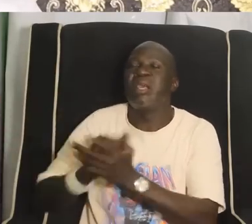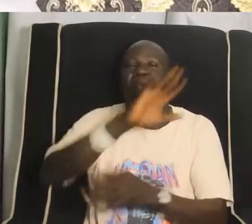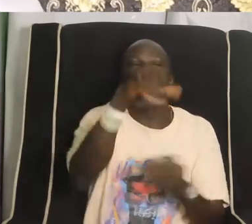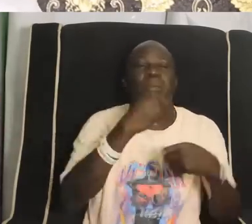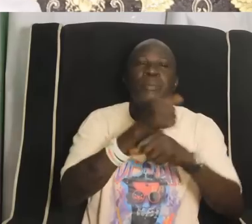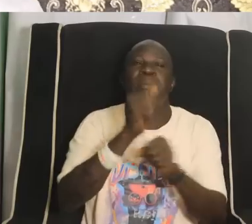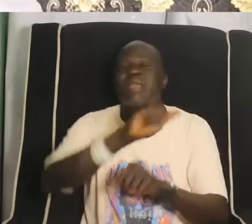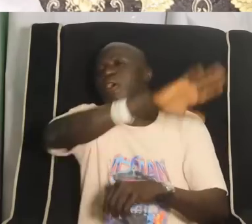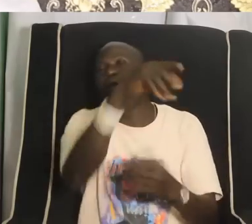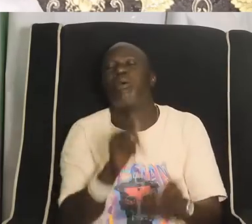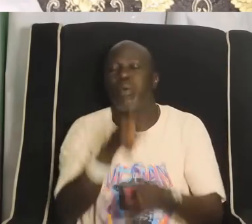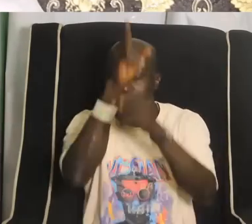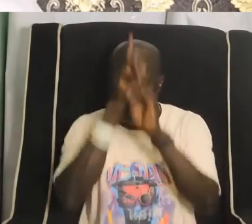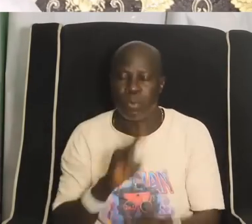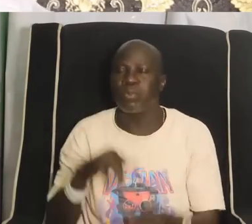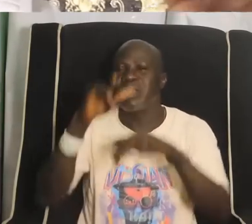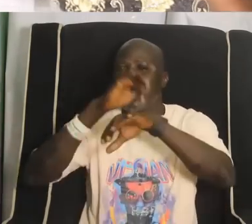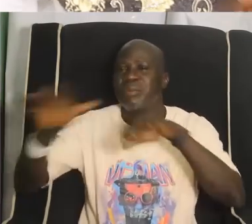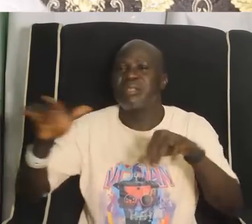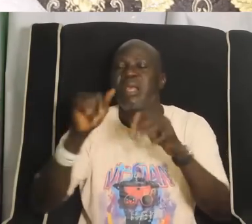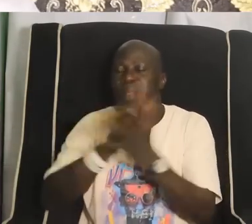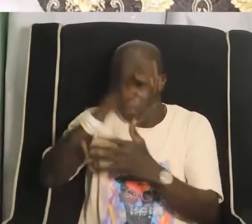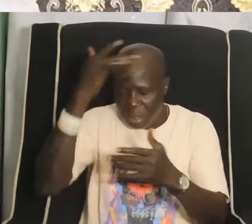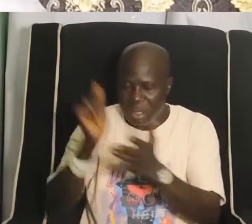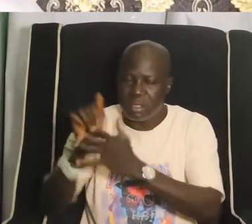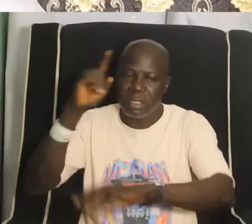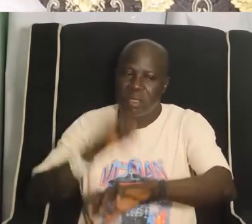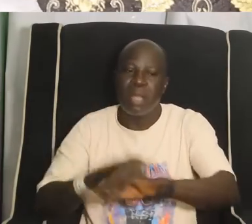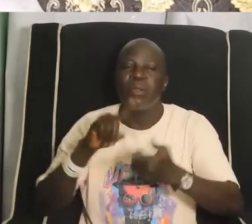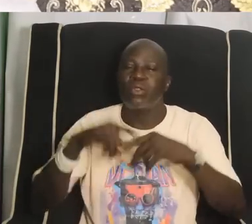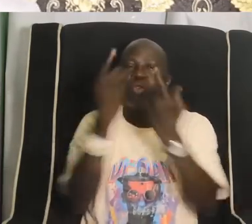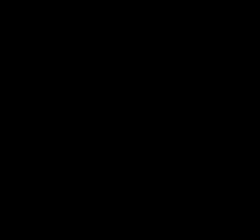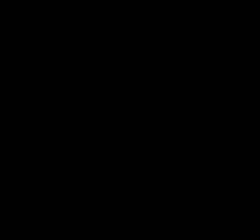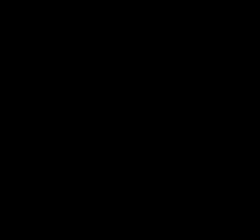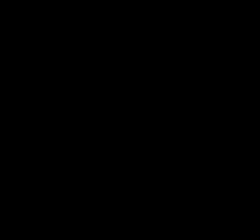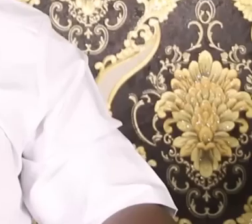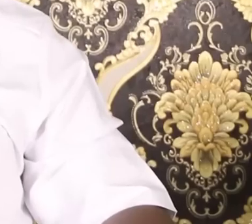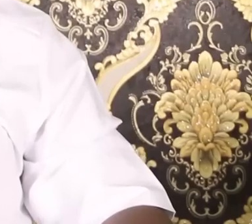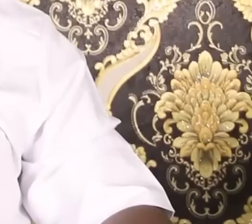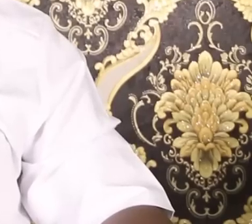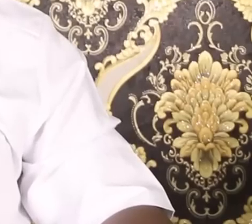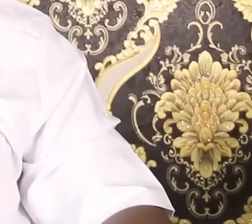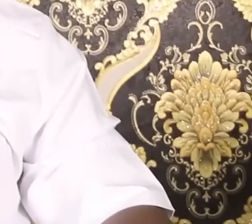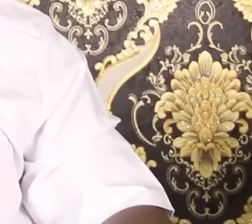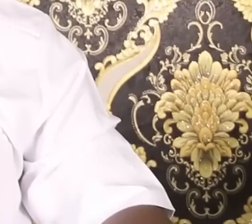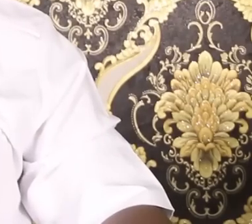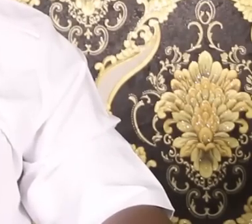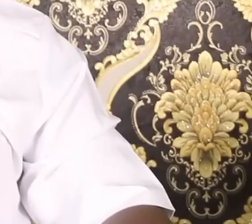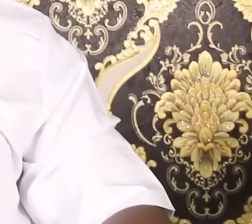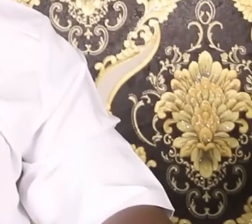glorious person and useful. He make any honorable people empty. For his eye time. For your deliverance. Don't forget.